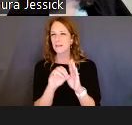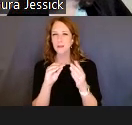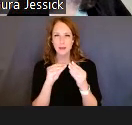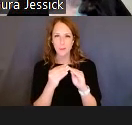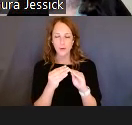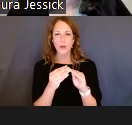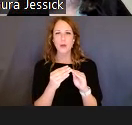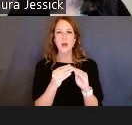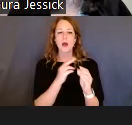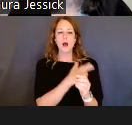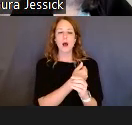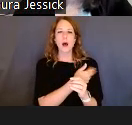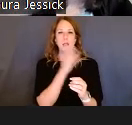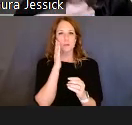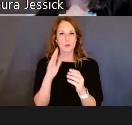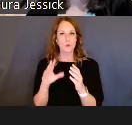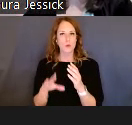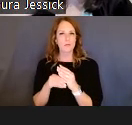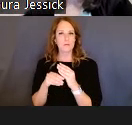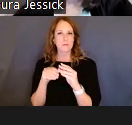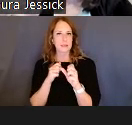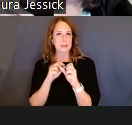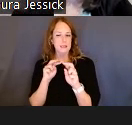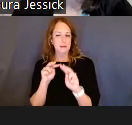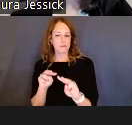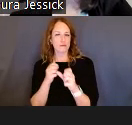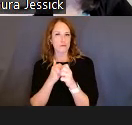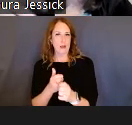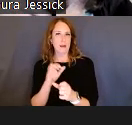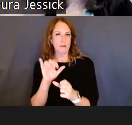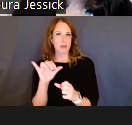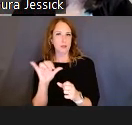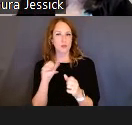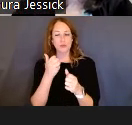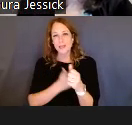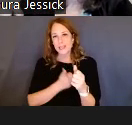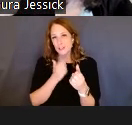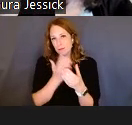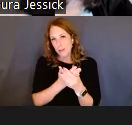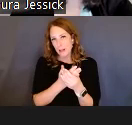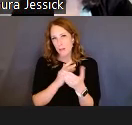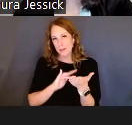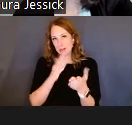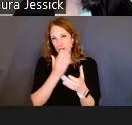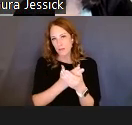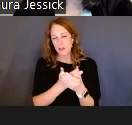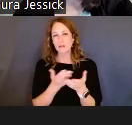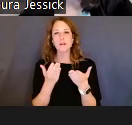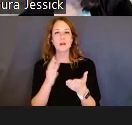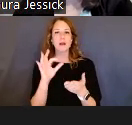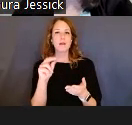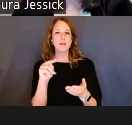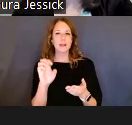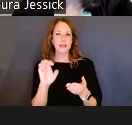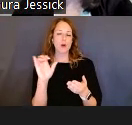and the hospital keeps track of those. So in each medical file, it is recommended that the forensic nurse also